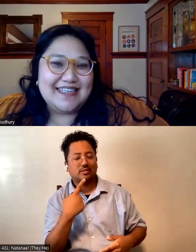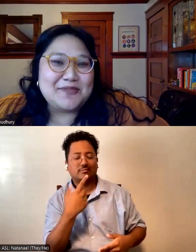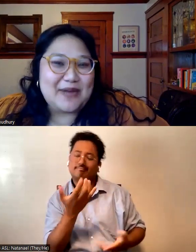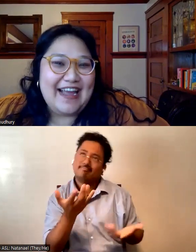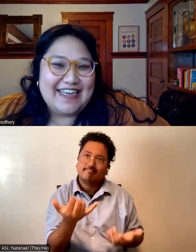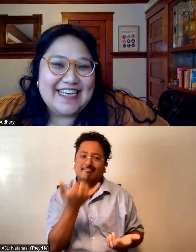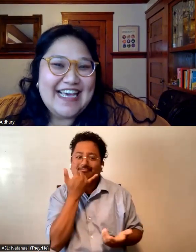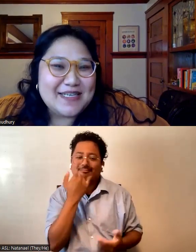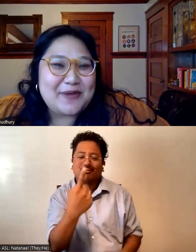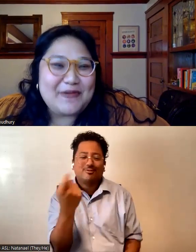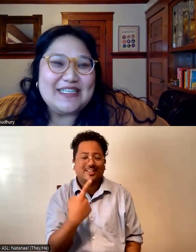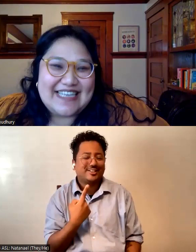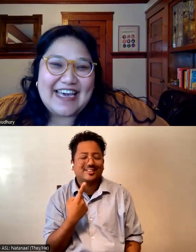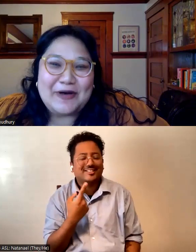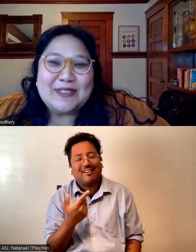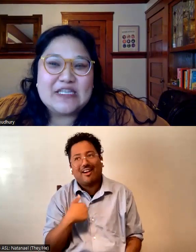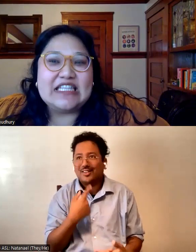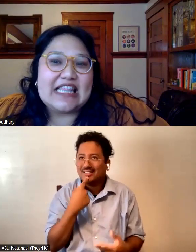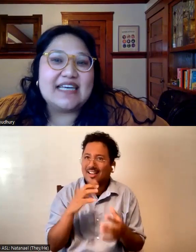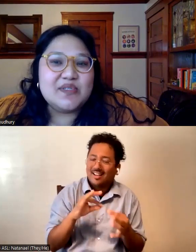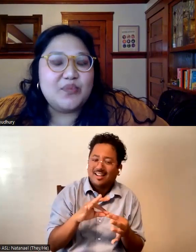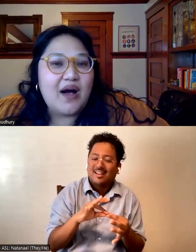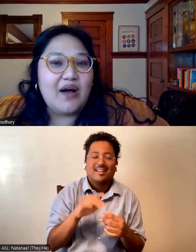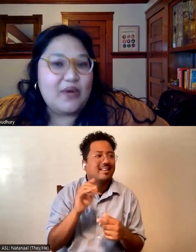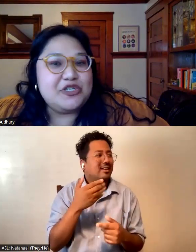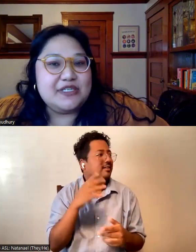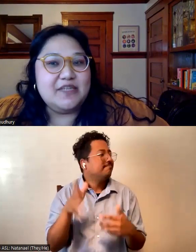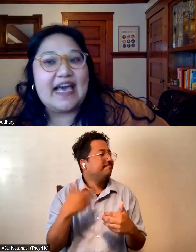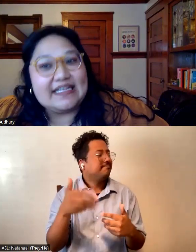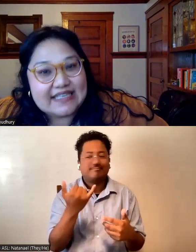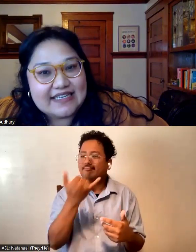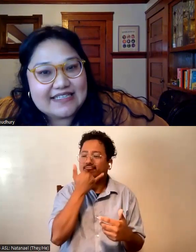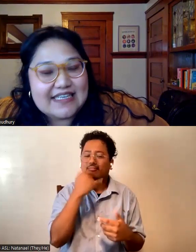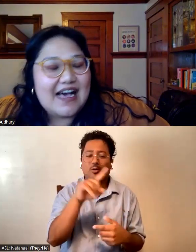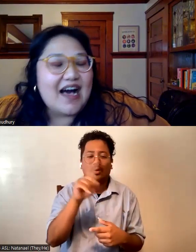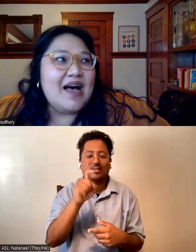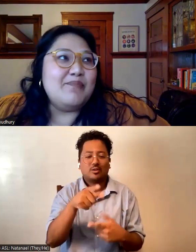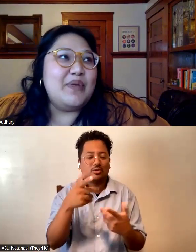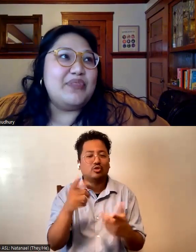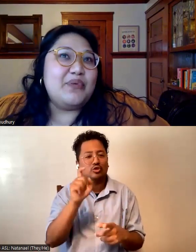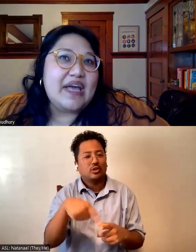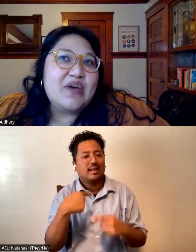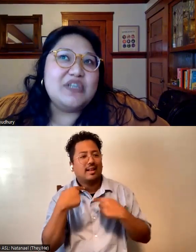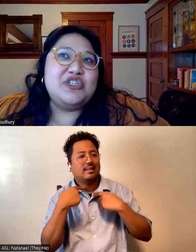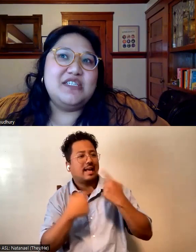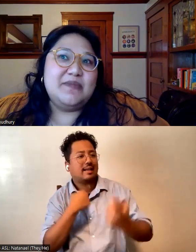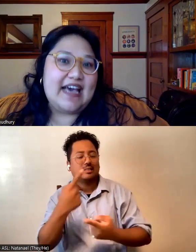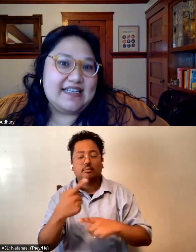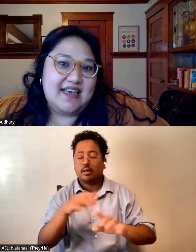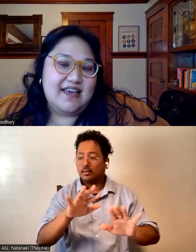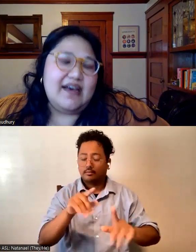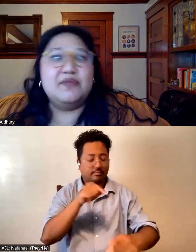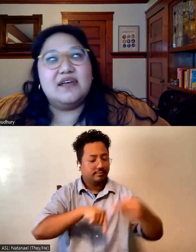question, is what I want to say. Ultimately, like, that's the wrong question to be asking. But the right question to